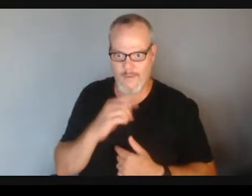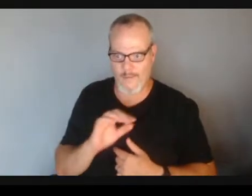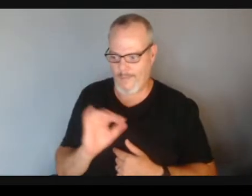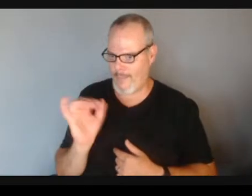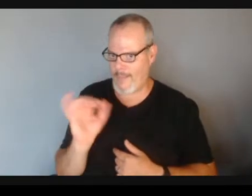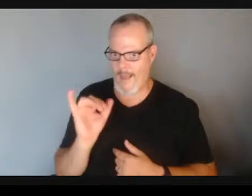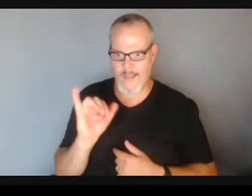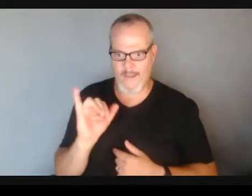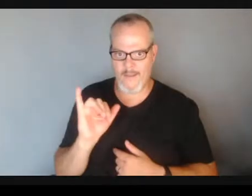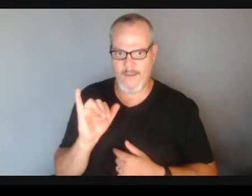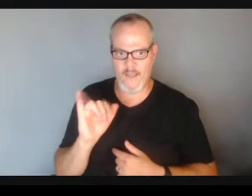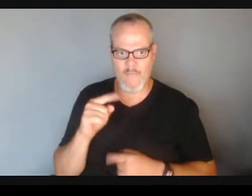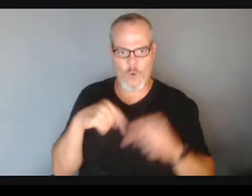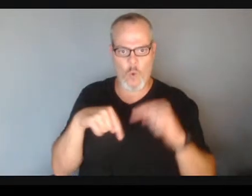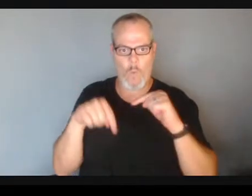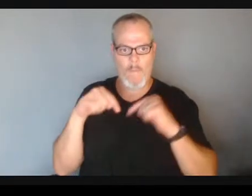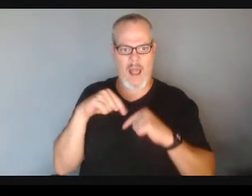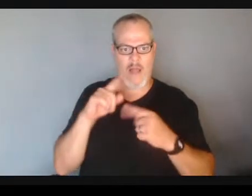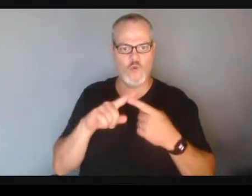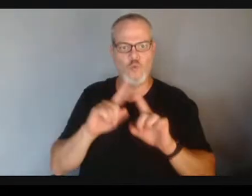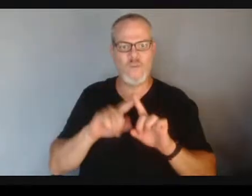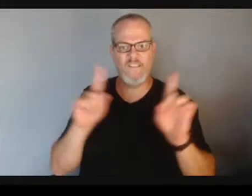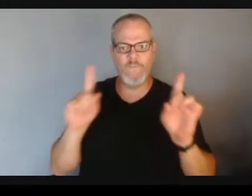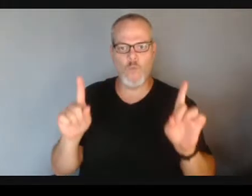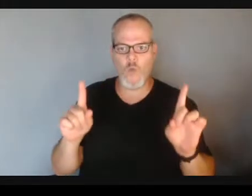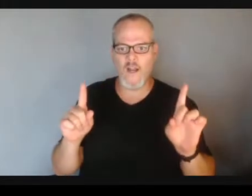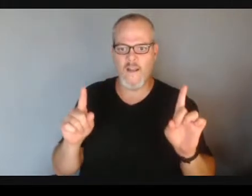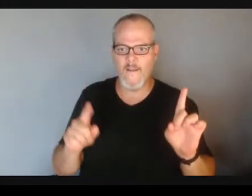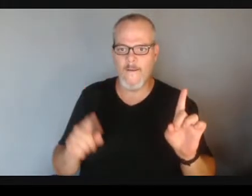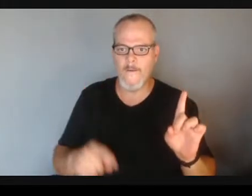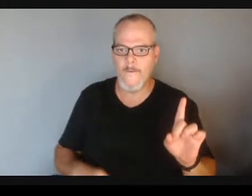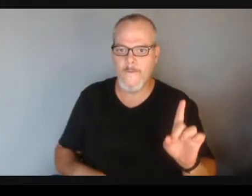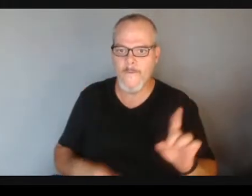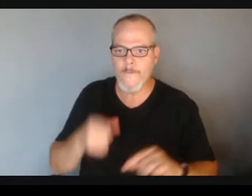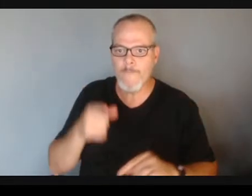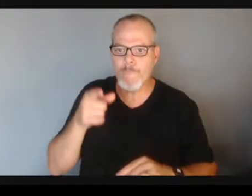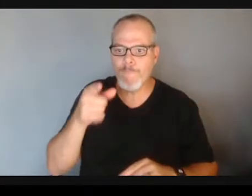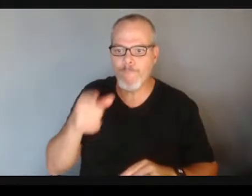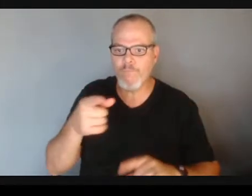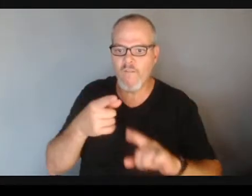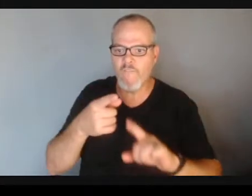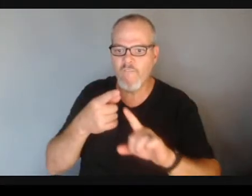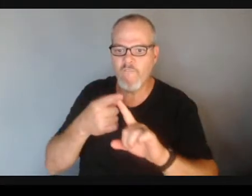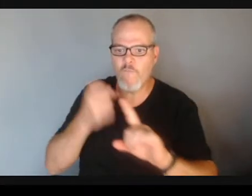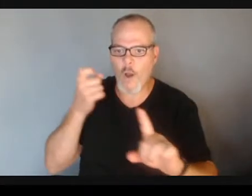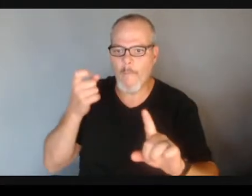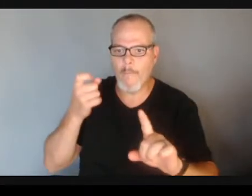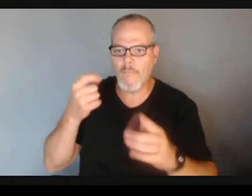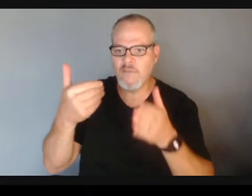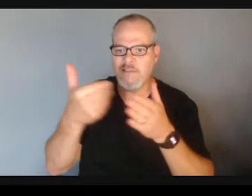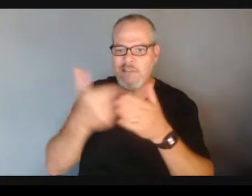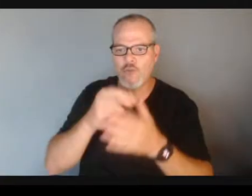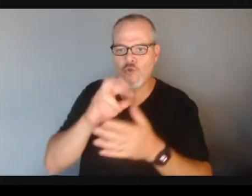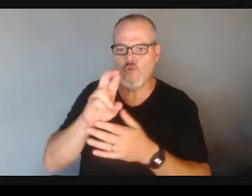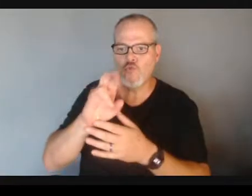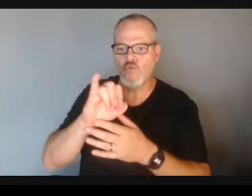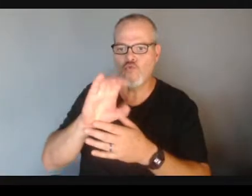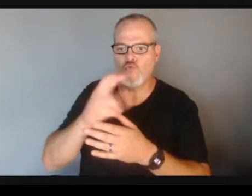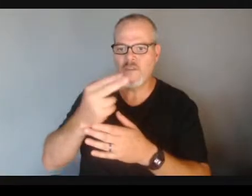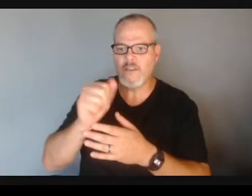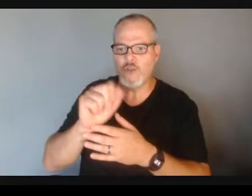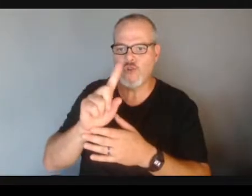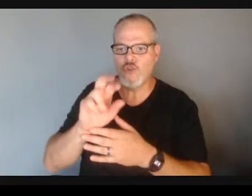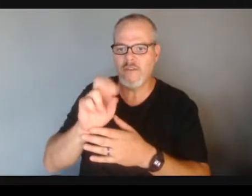let's go back one and open up a different one. This one from out by Richardson's.